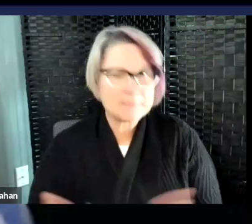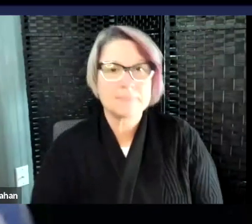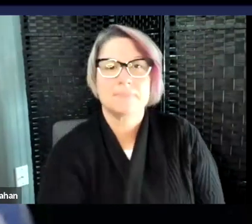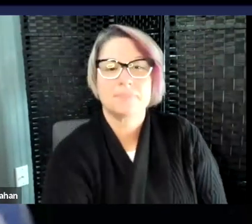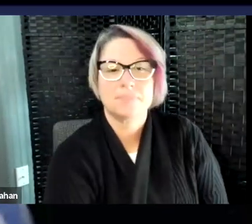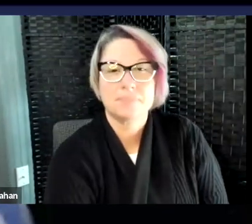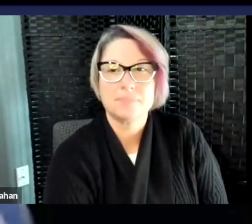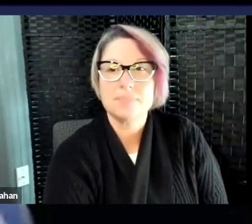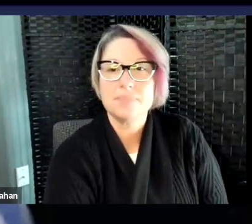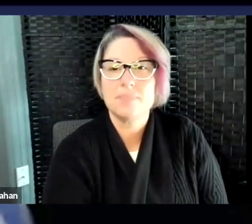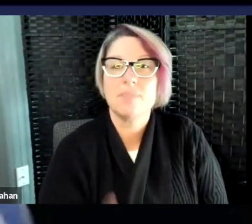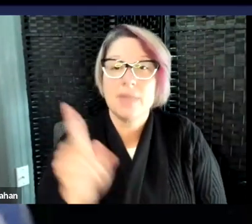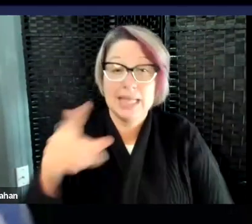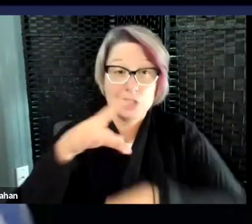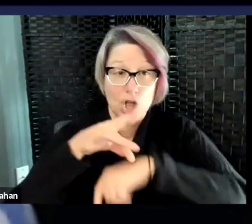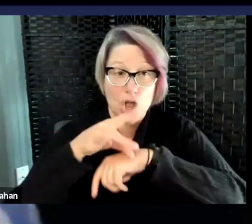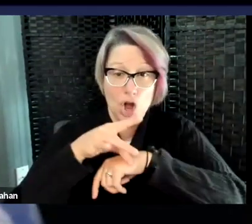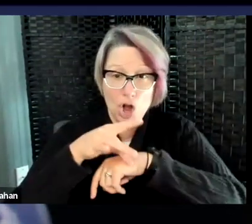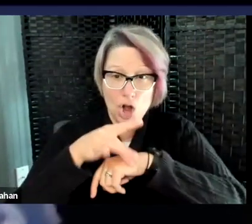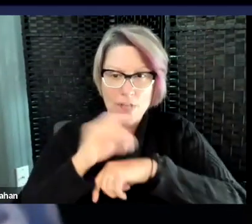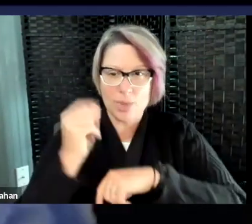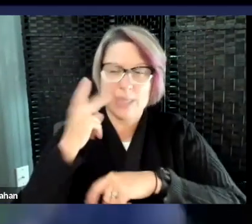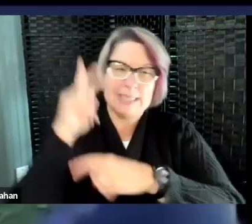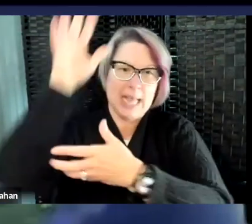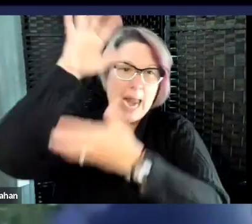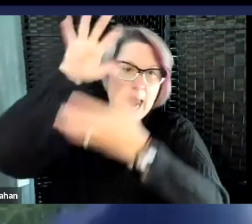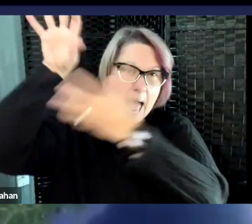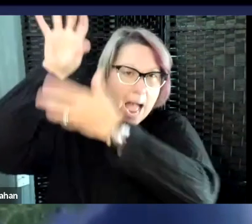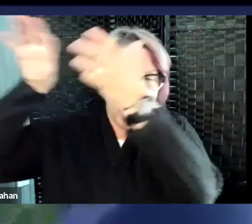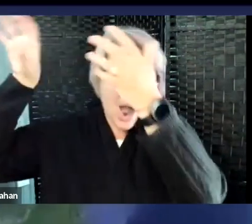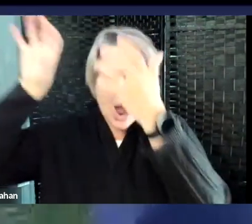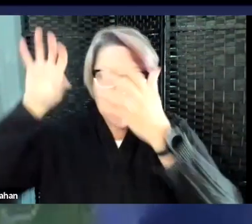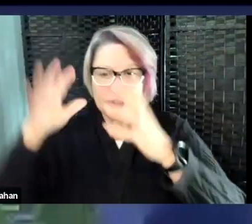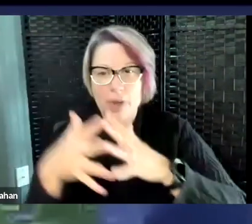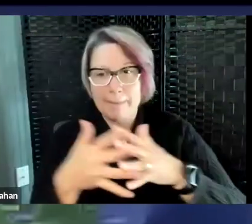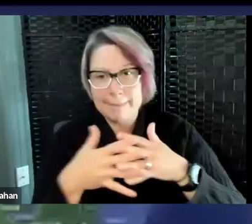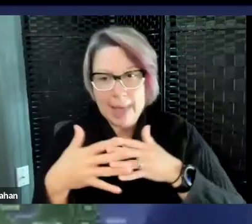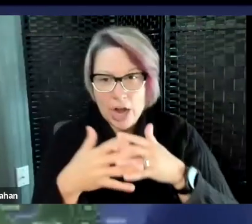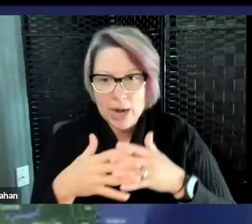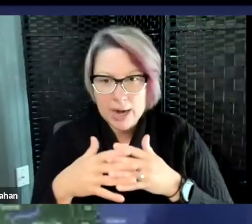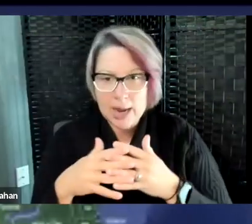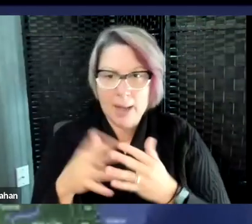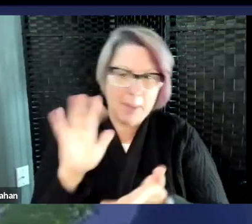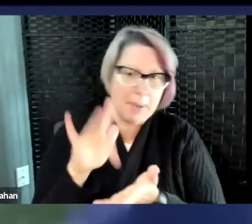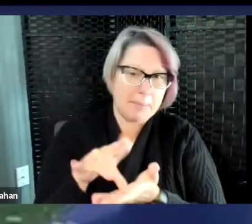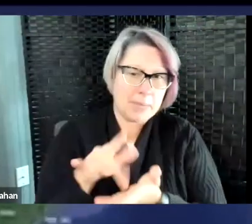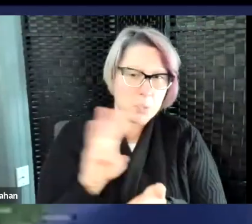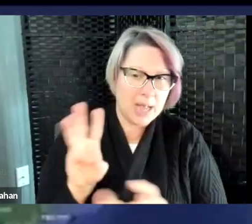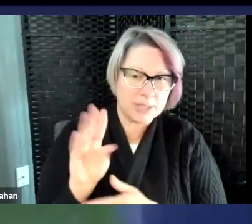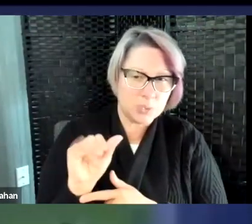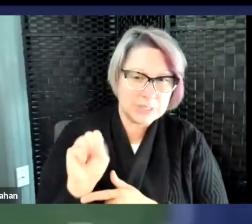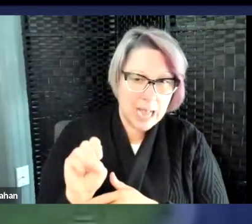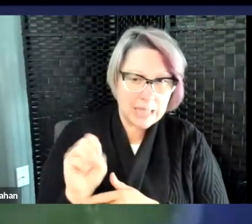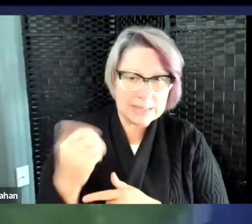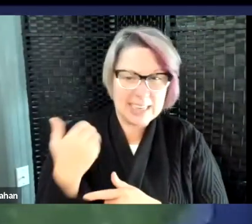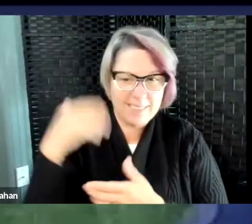where everyone's at. So here's planet Earth. You can see the clouds over America. It looks like over the Midwest, there's some clouds maybe in Wisconsin. So